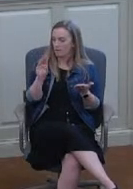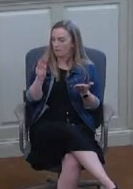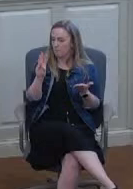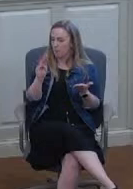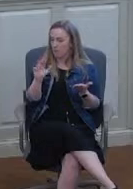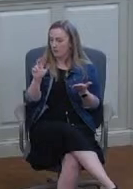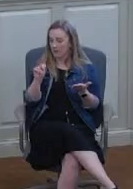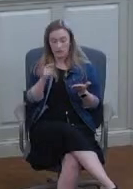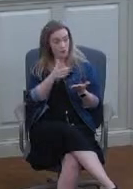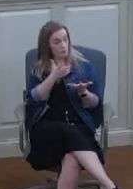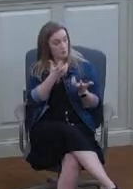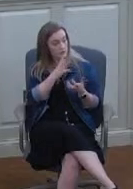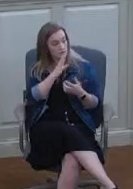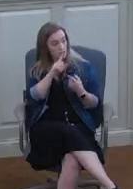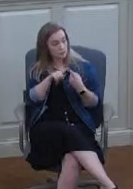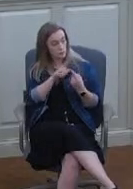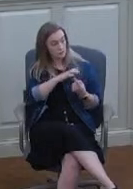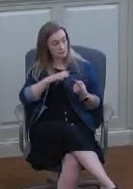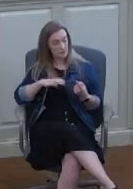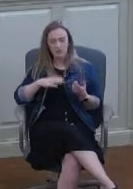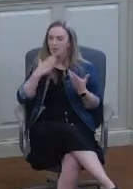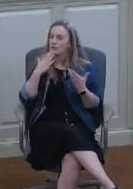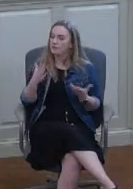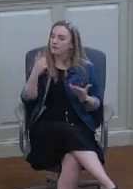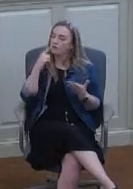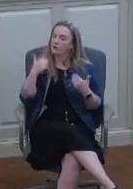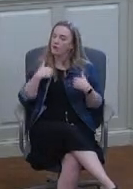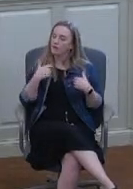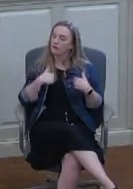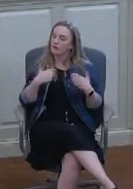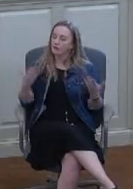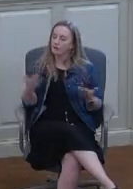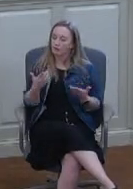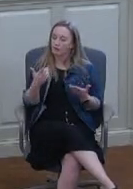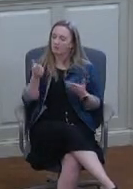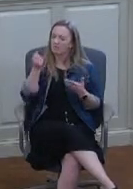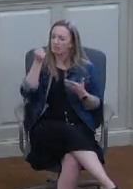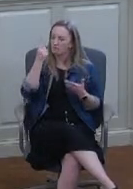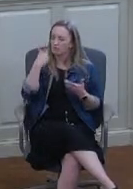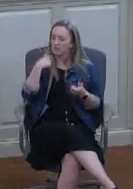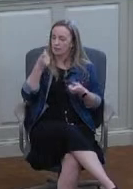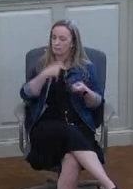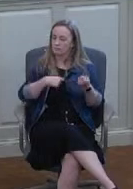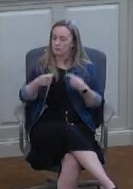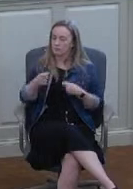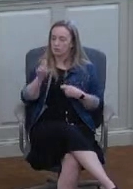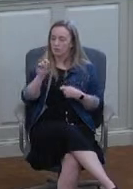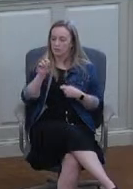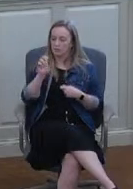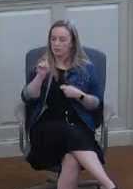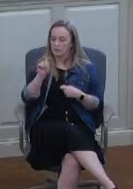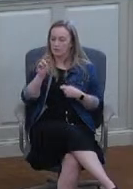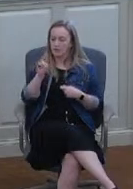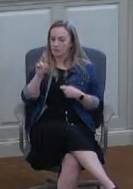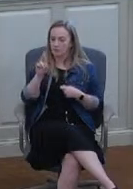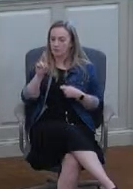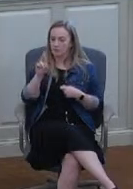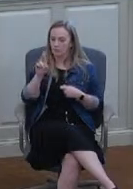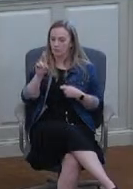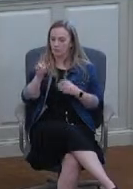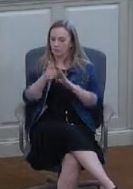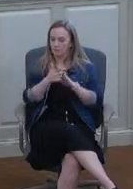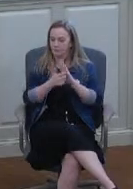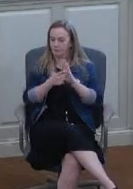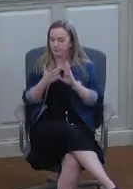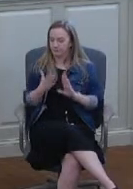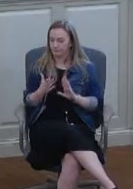to speak to the commission? I would like to thank you all for having me here. I'm standing in for Mr. Dexter on, thank you, Ashley. Standing in for